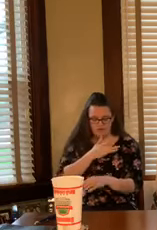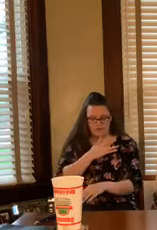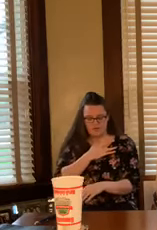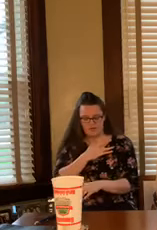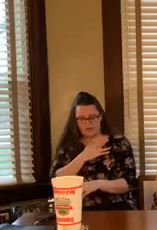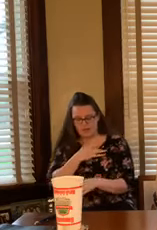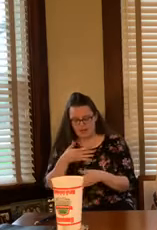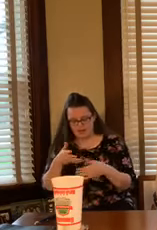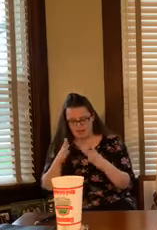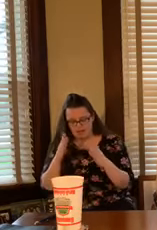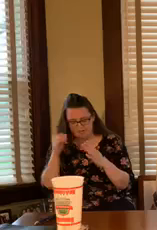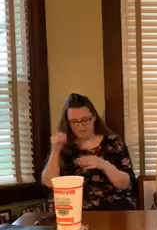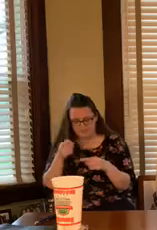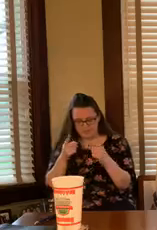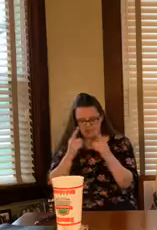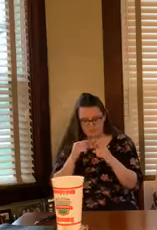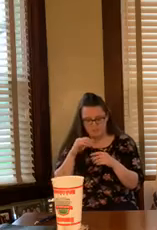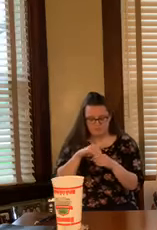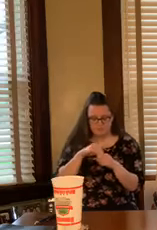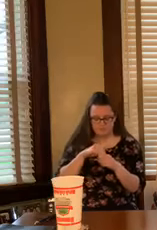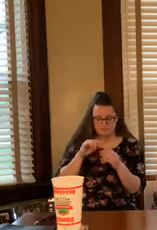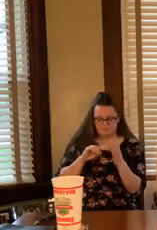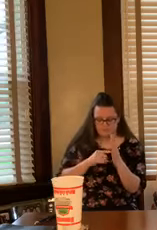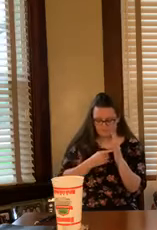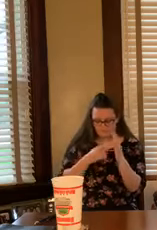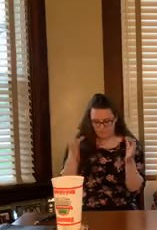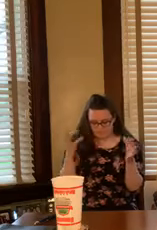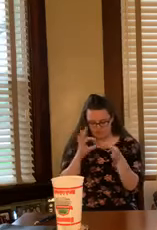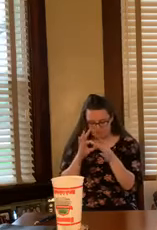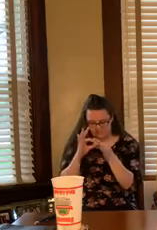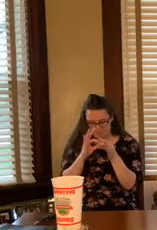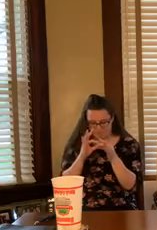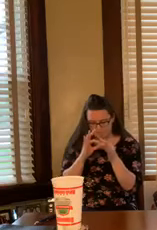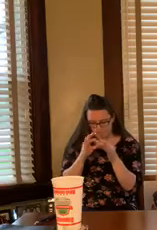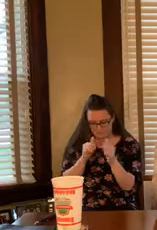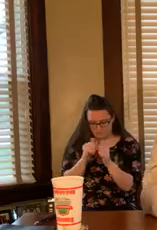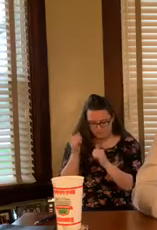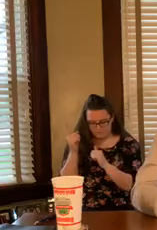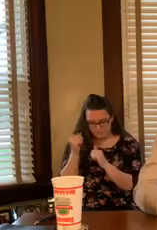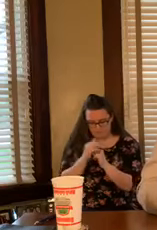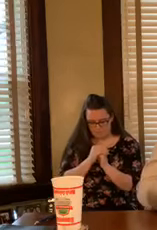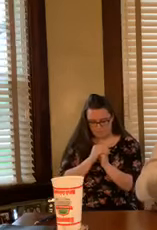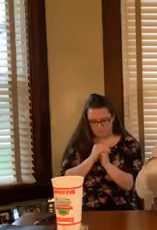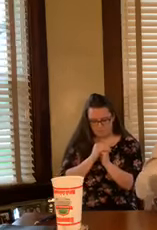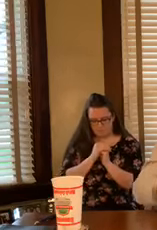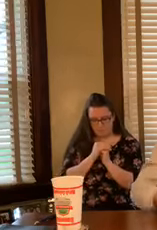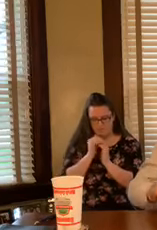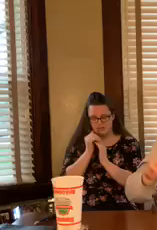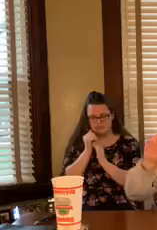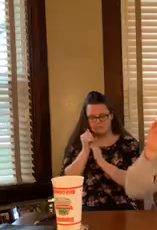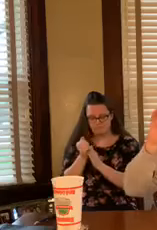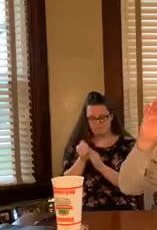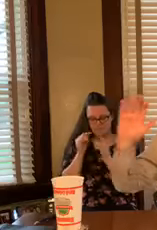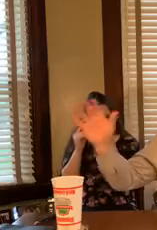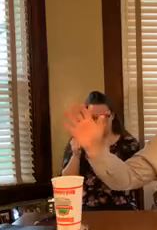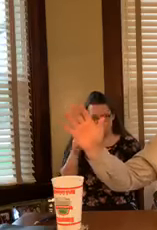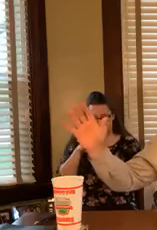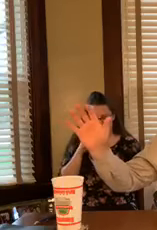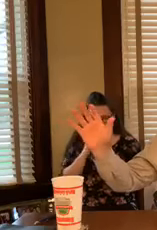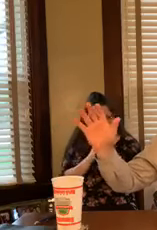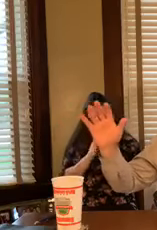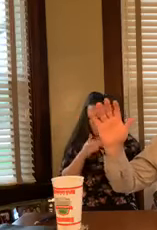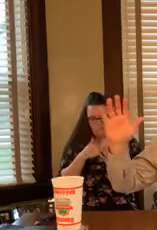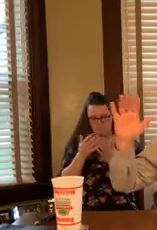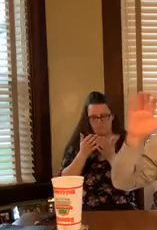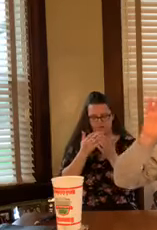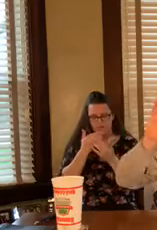him in and begin a relationship with him tonight. Let's go to him in prayer. When we're done, I want to thank you once